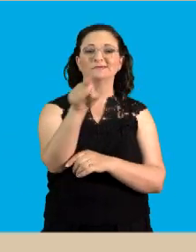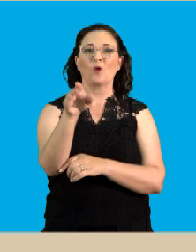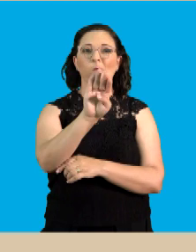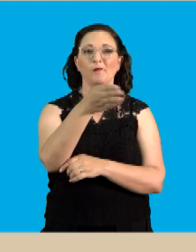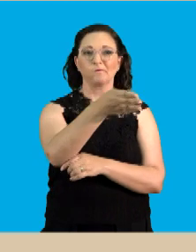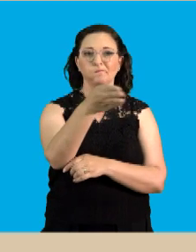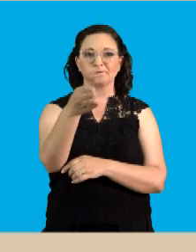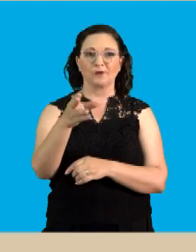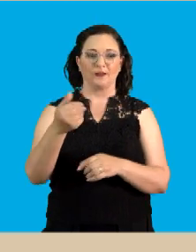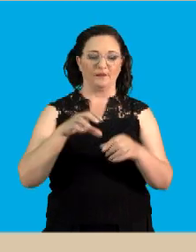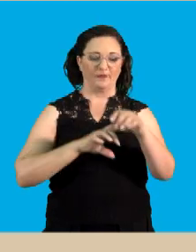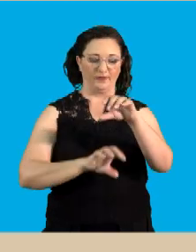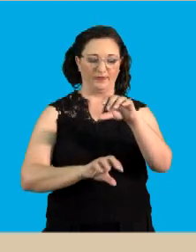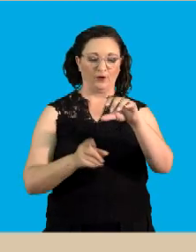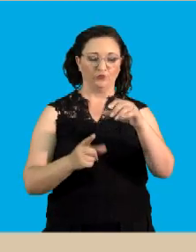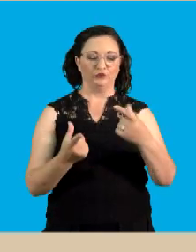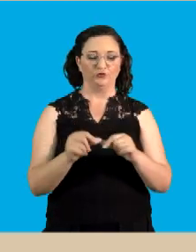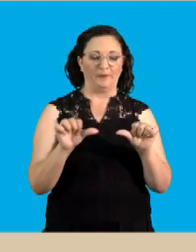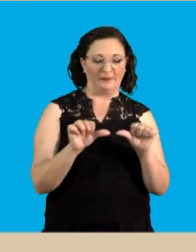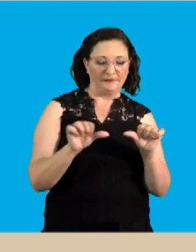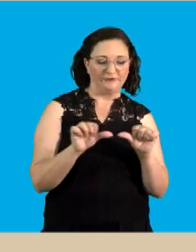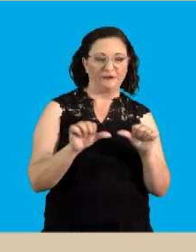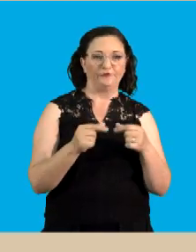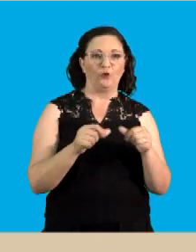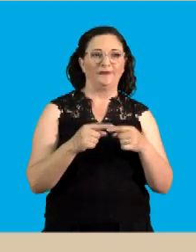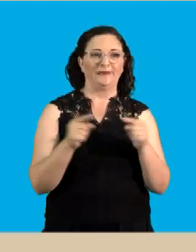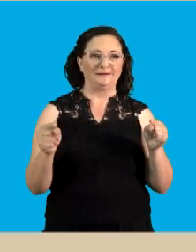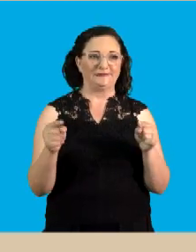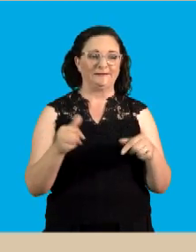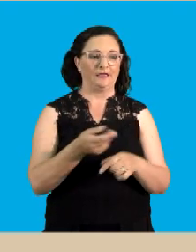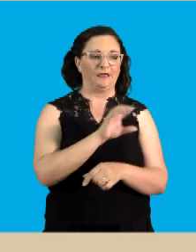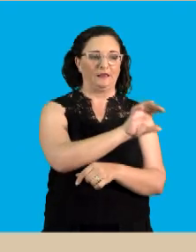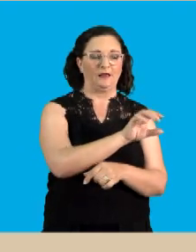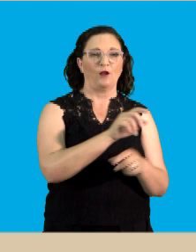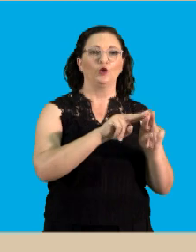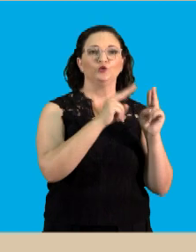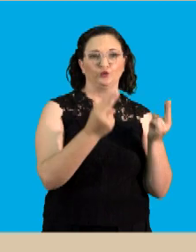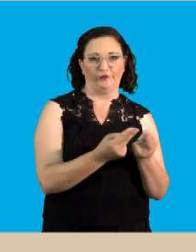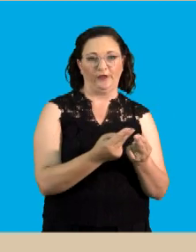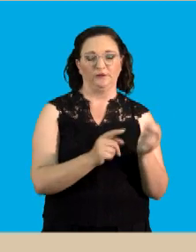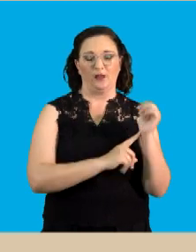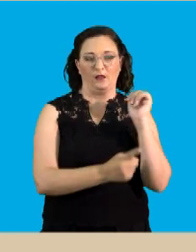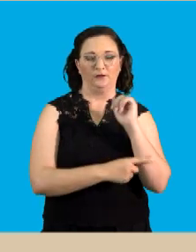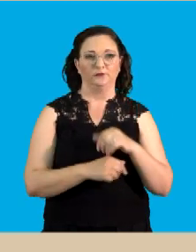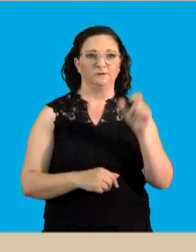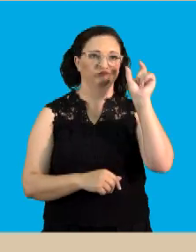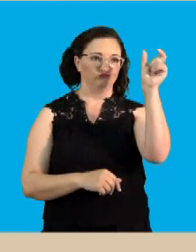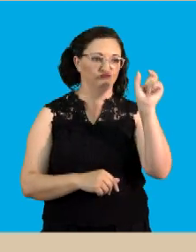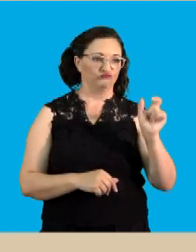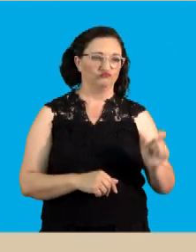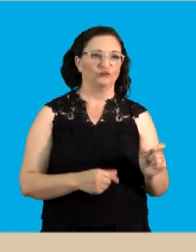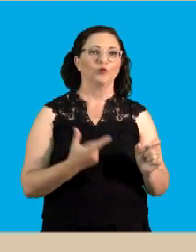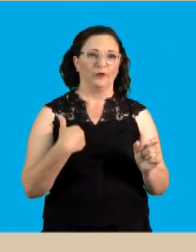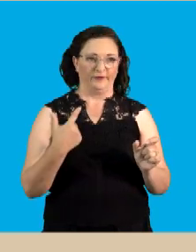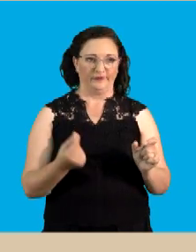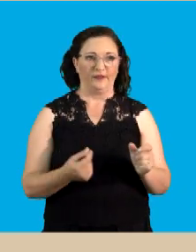looked at measuring distances in space. And lastly, we looked at the universe. Now, we also defined the following terms